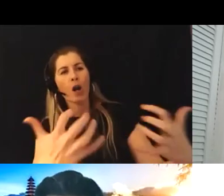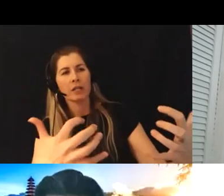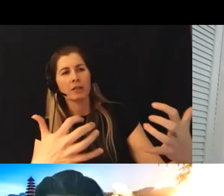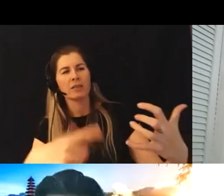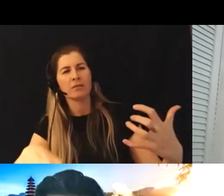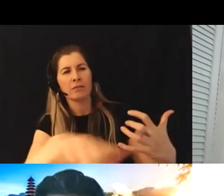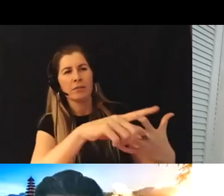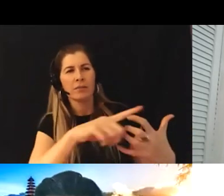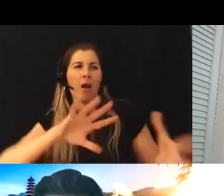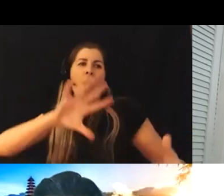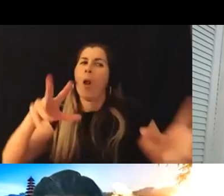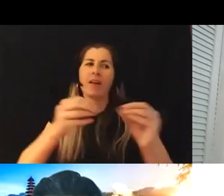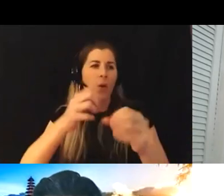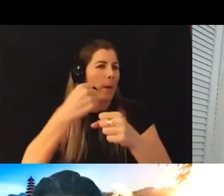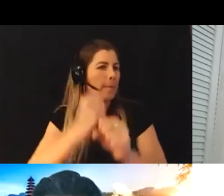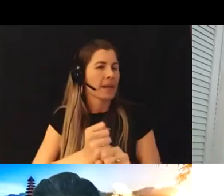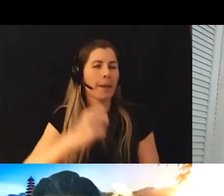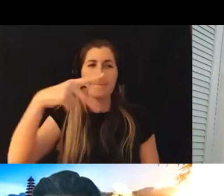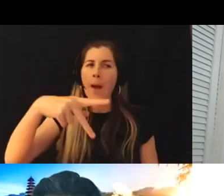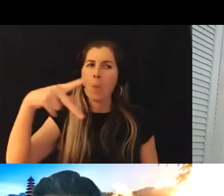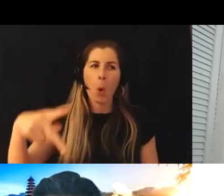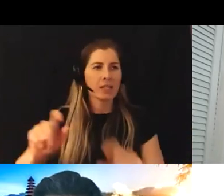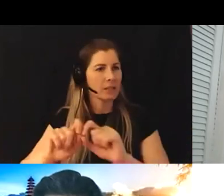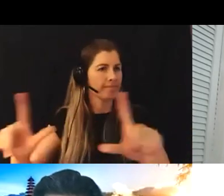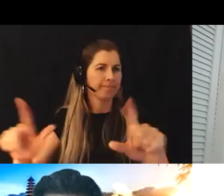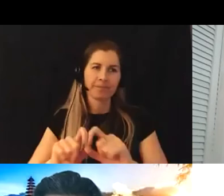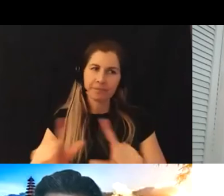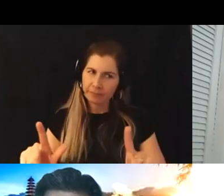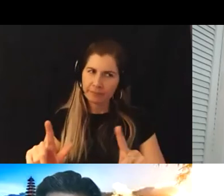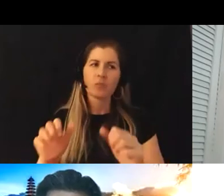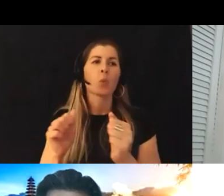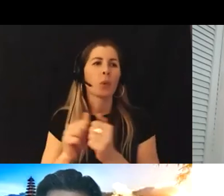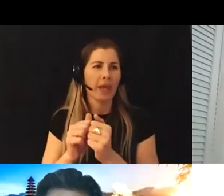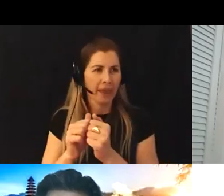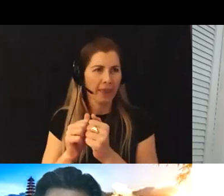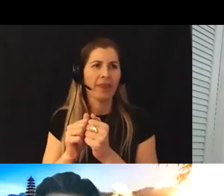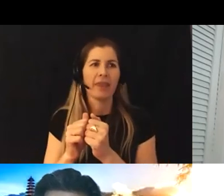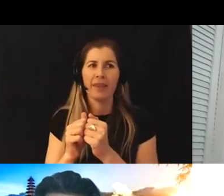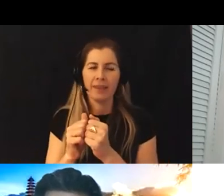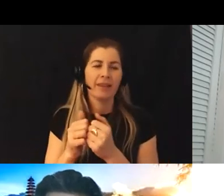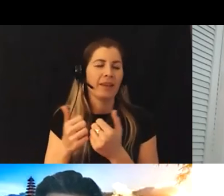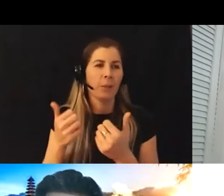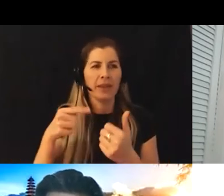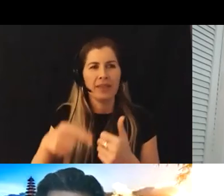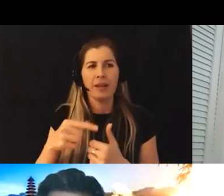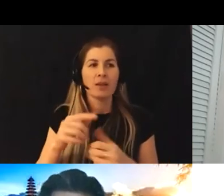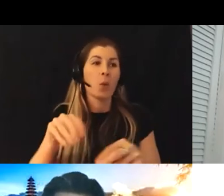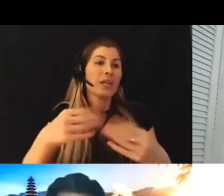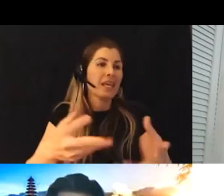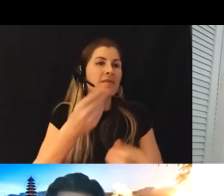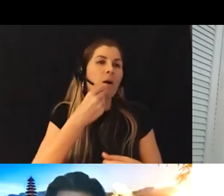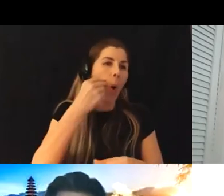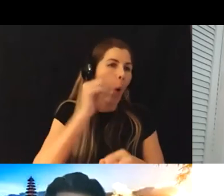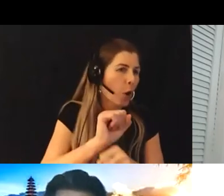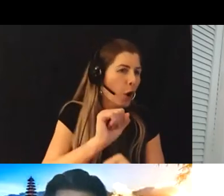whole PowerPoint series that we've developed to go along with this, to continue, and you get homework each week.